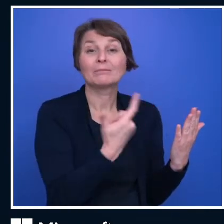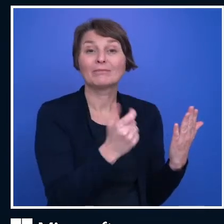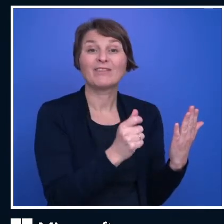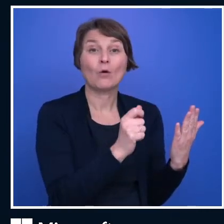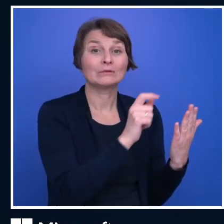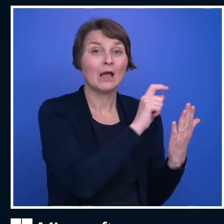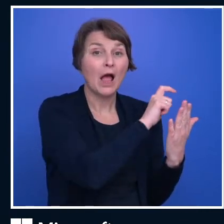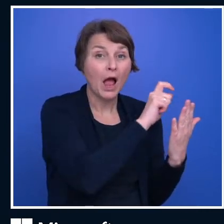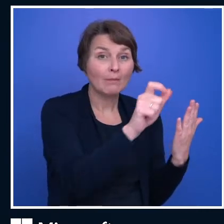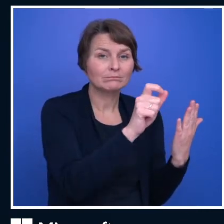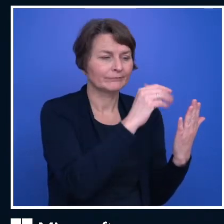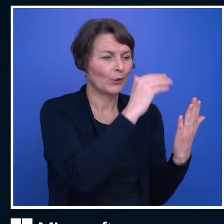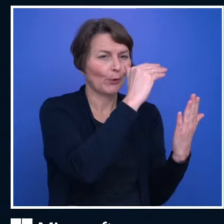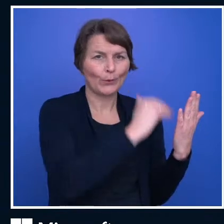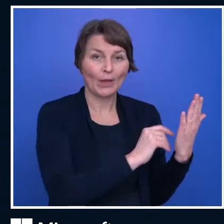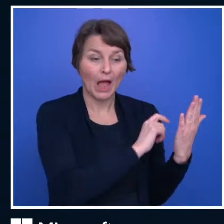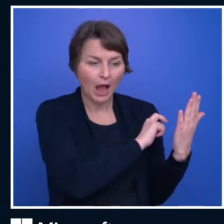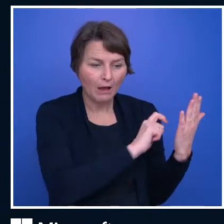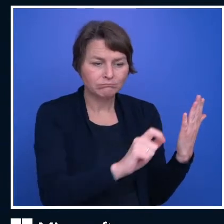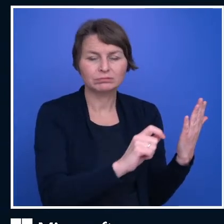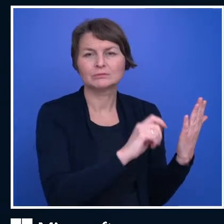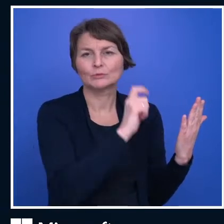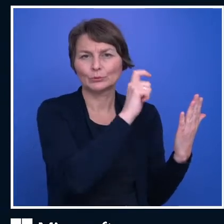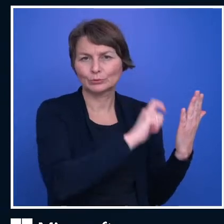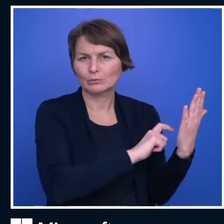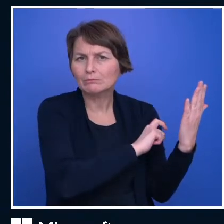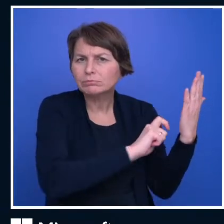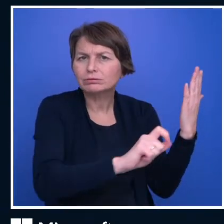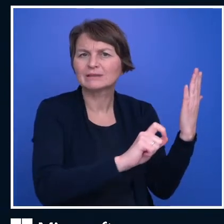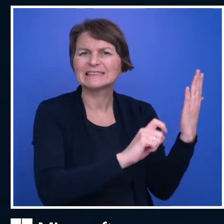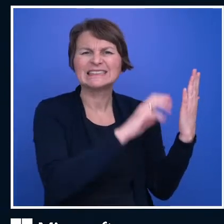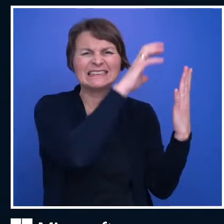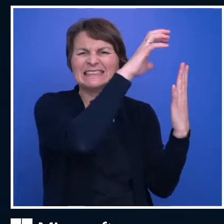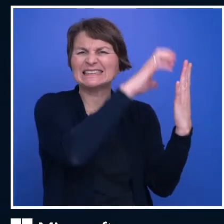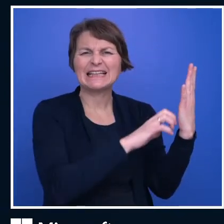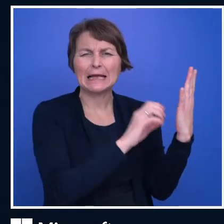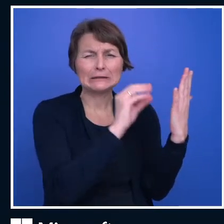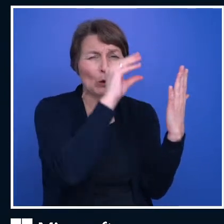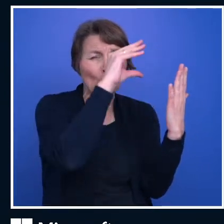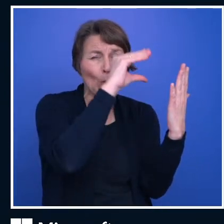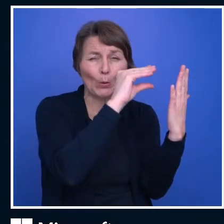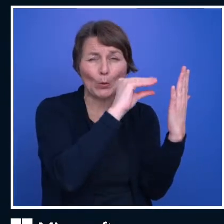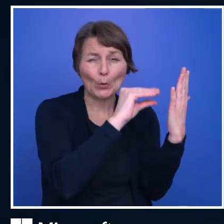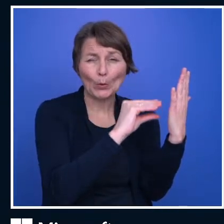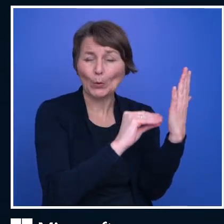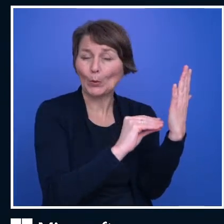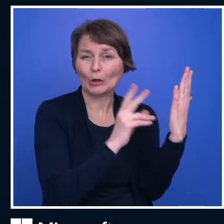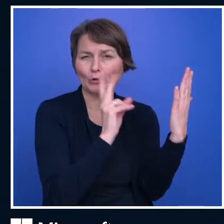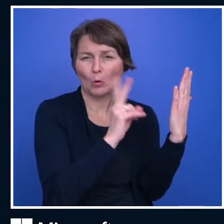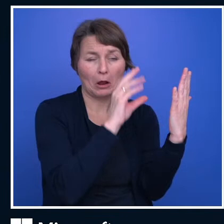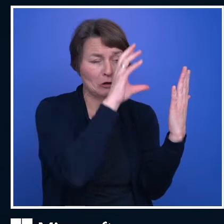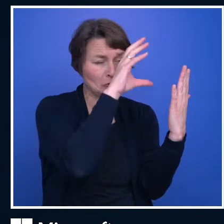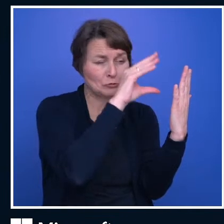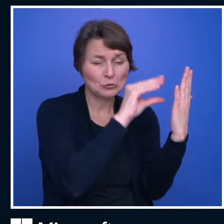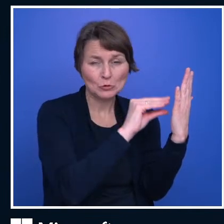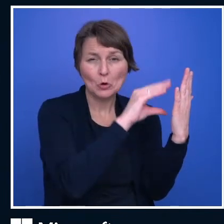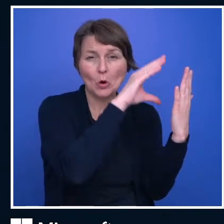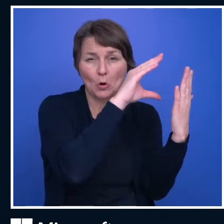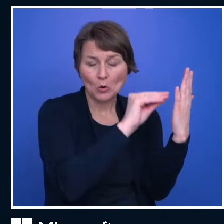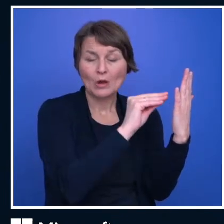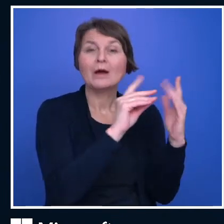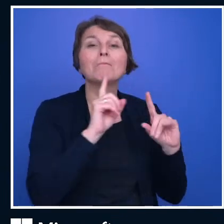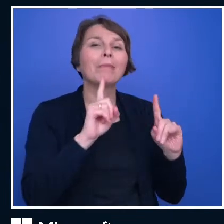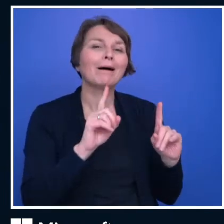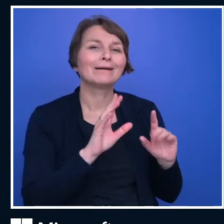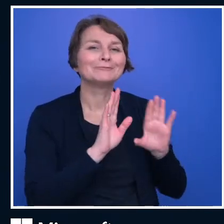the text isn't as dense as what you usually. It also depends on the subjects that you're using,